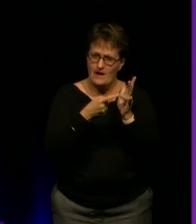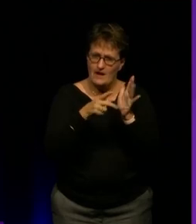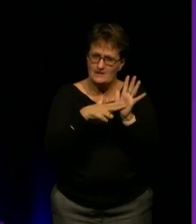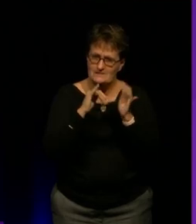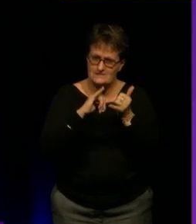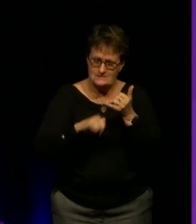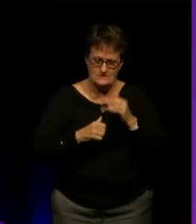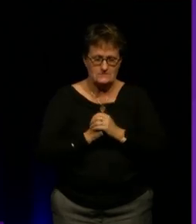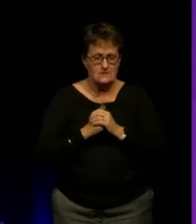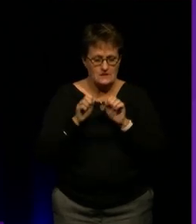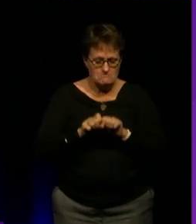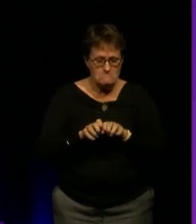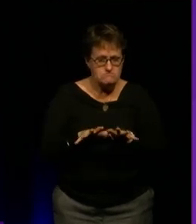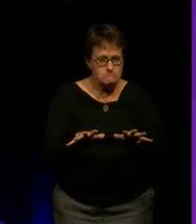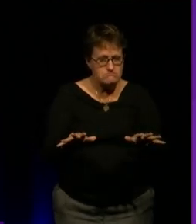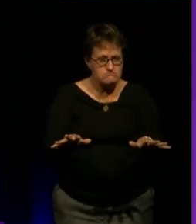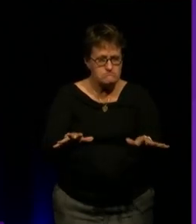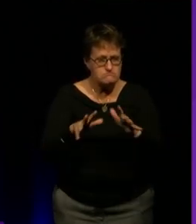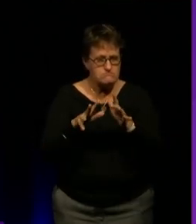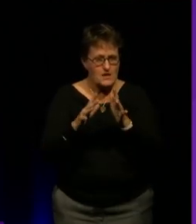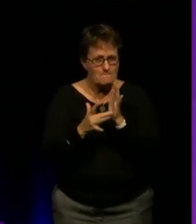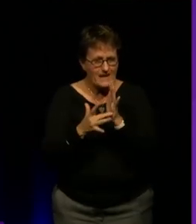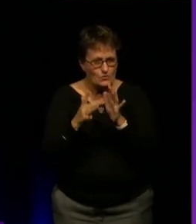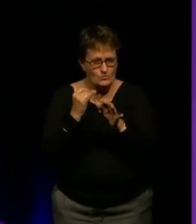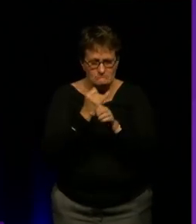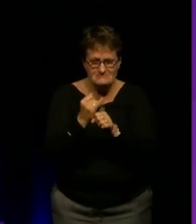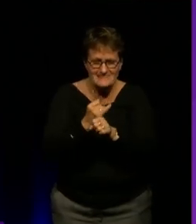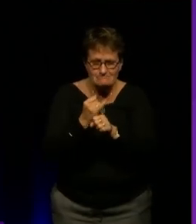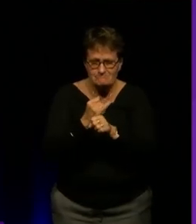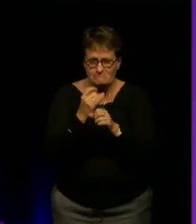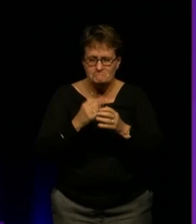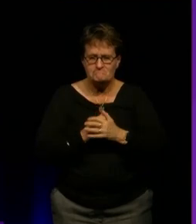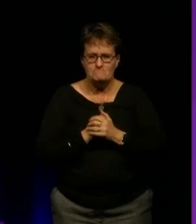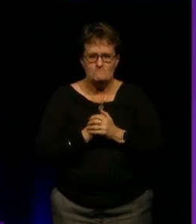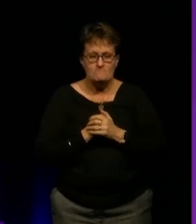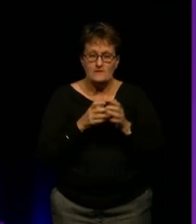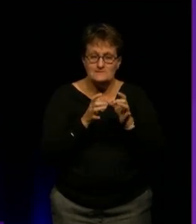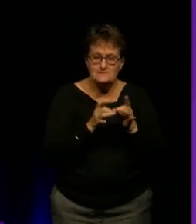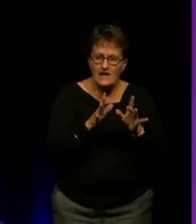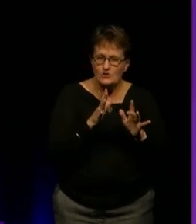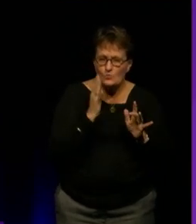and rollout of breakthrough medical technologies. Sean began his career as a